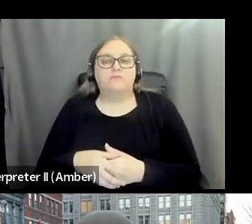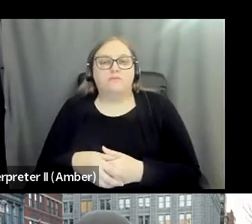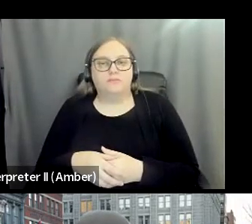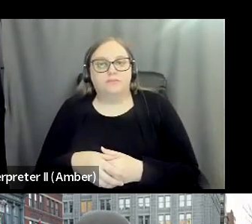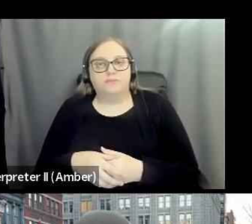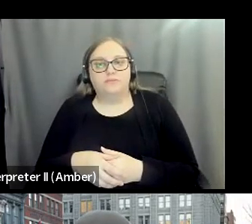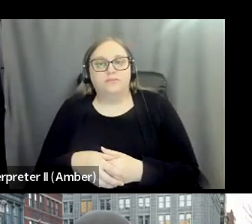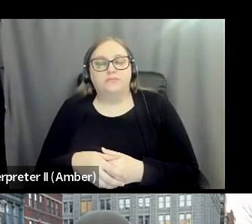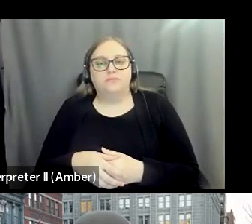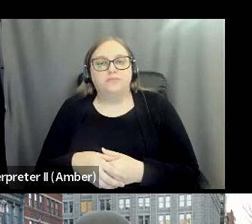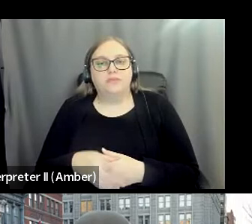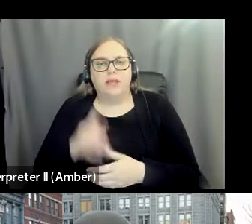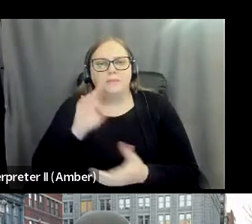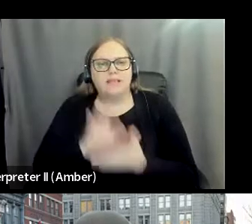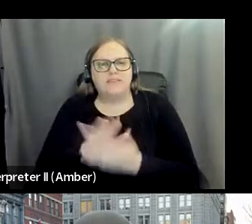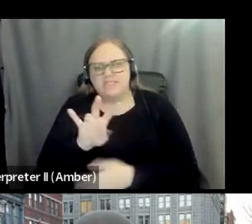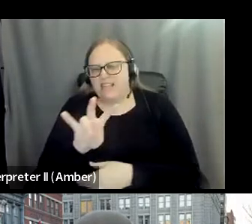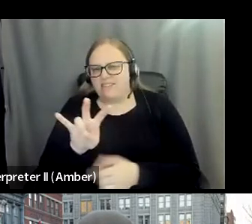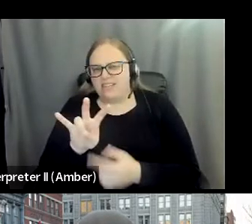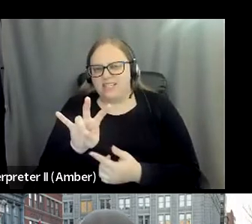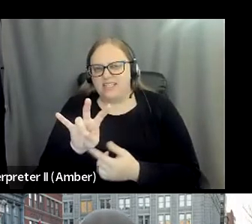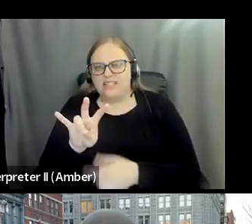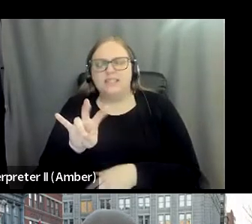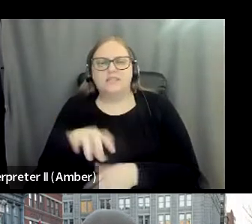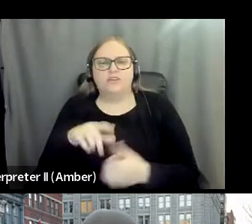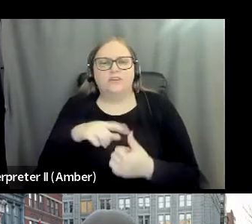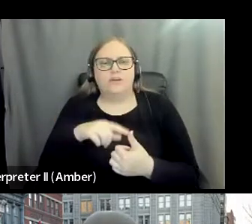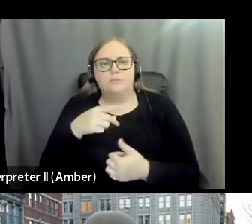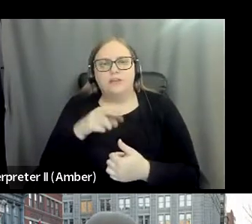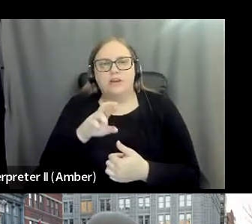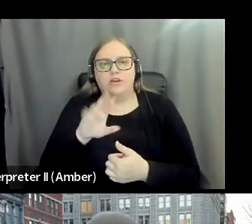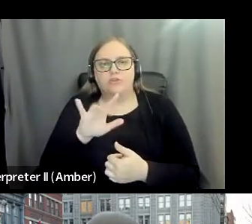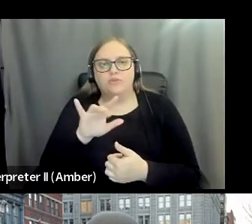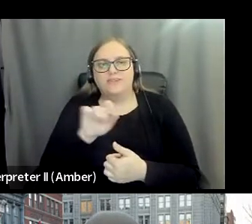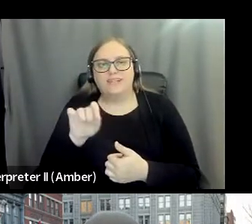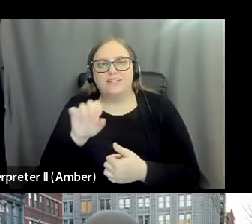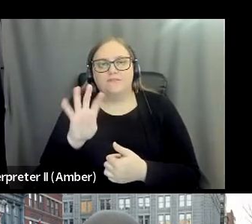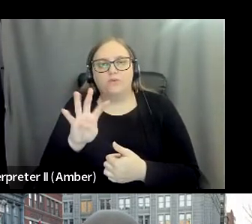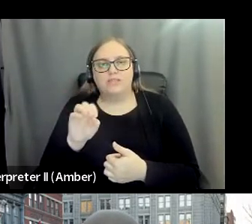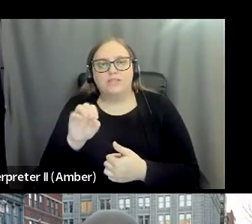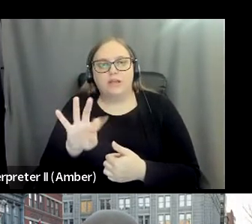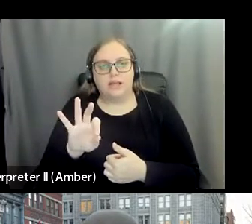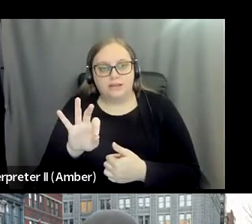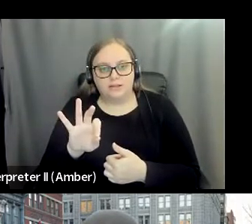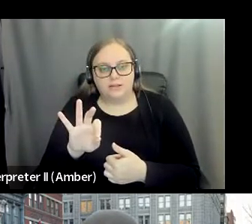I believe I said there's 7. The first is PR 25-409,